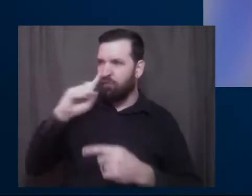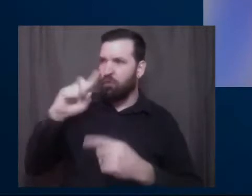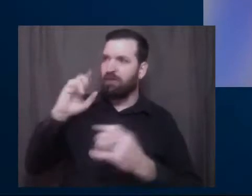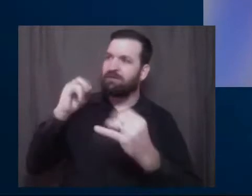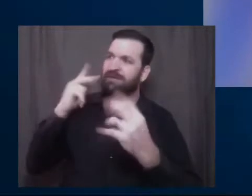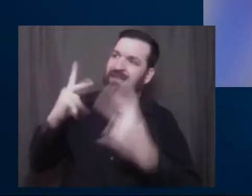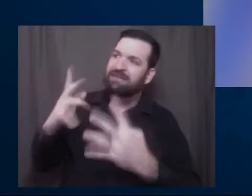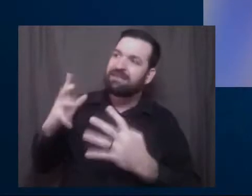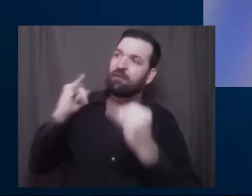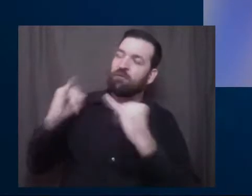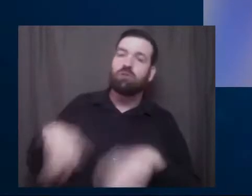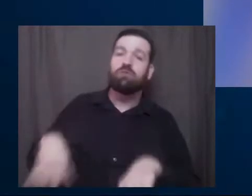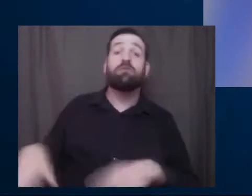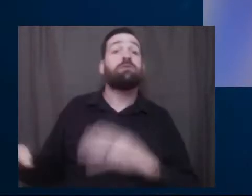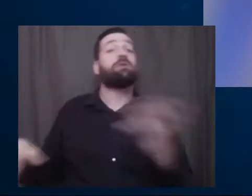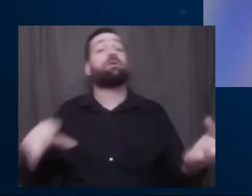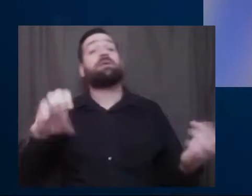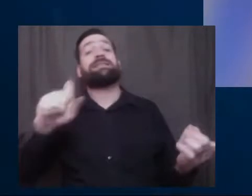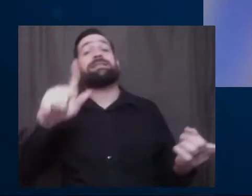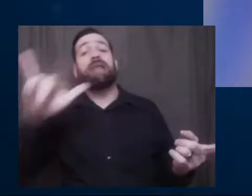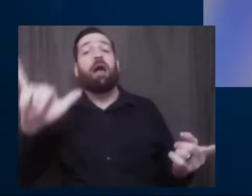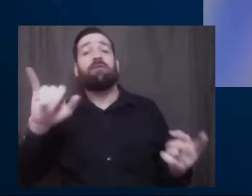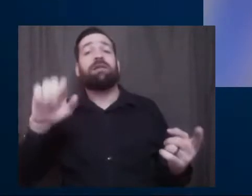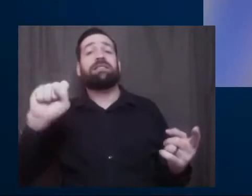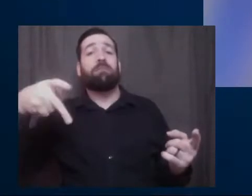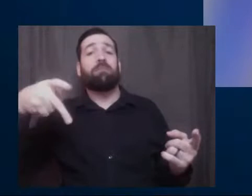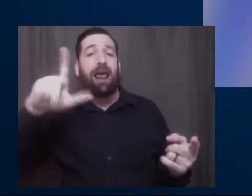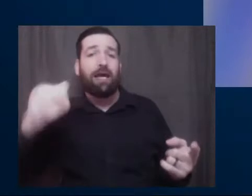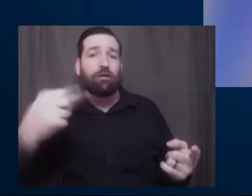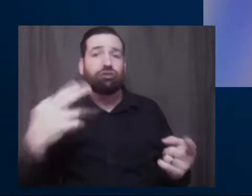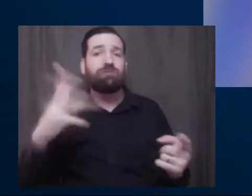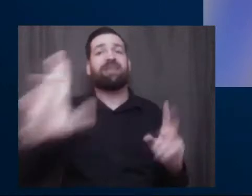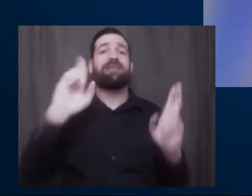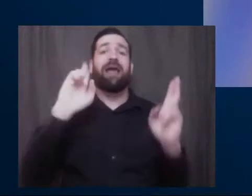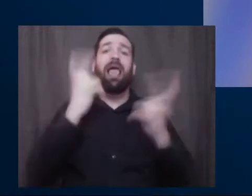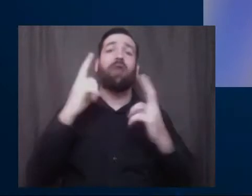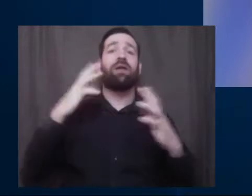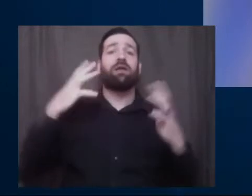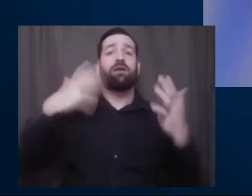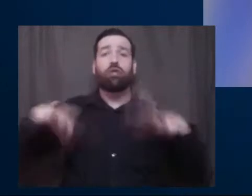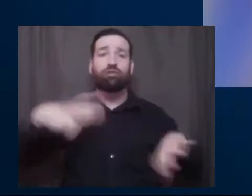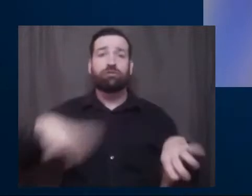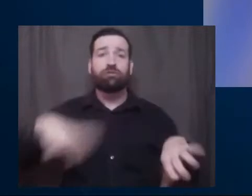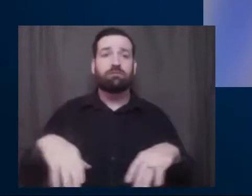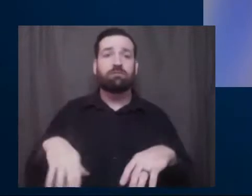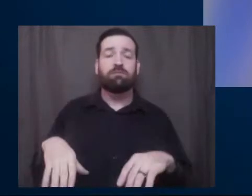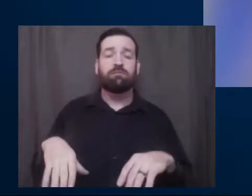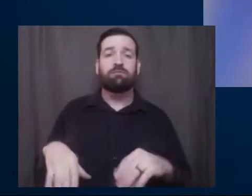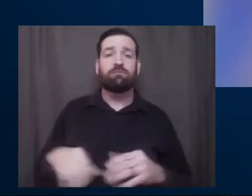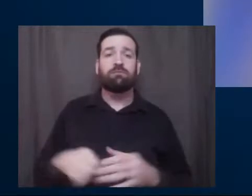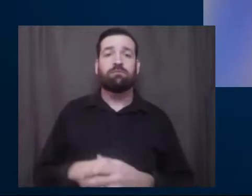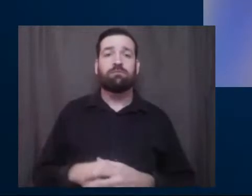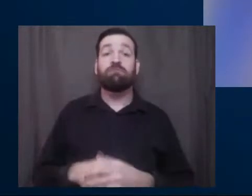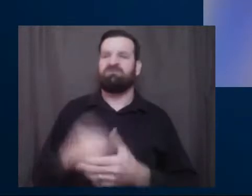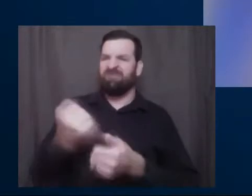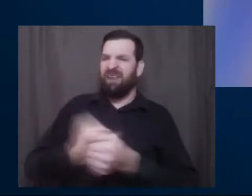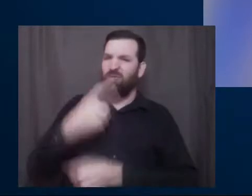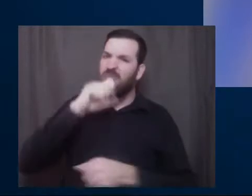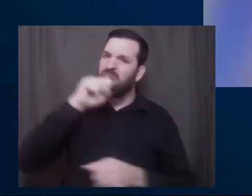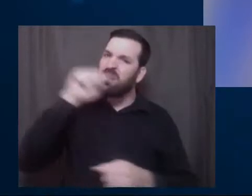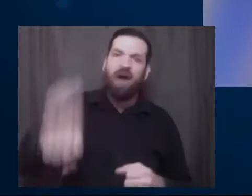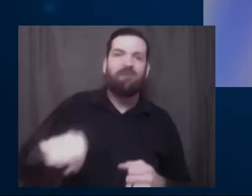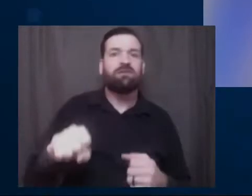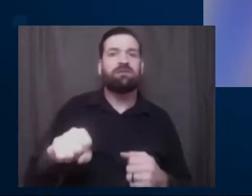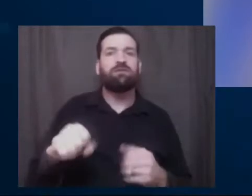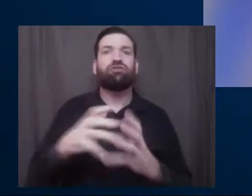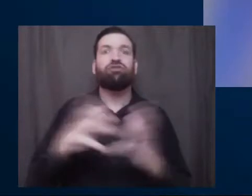tribute to Salvador Perez and the Salvi splash with his Halloween costume. It was a total hit. Everyone loved it. He got so much candy that